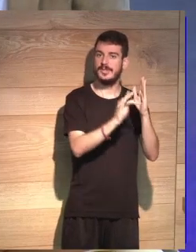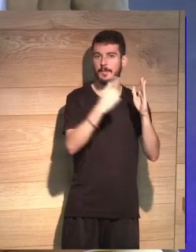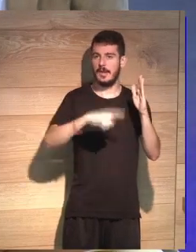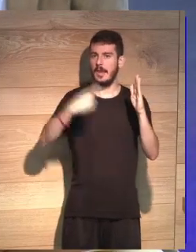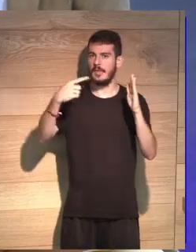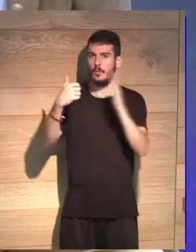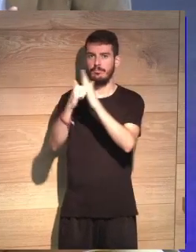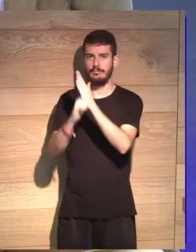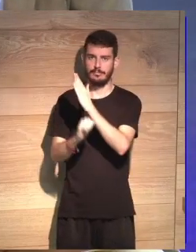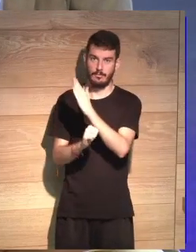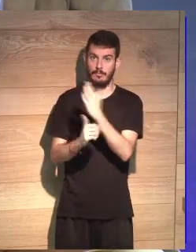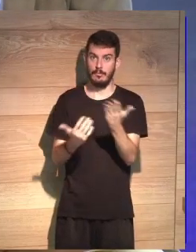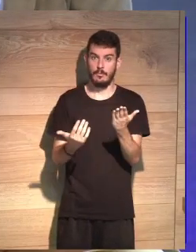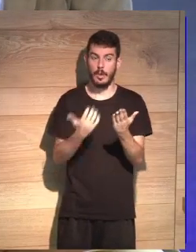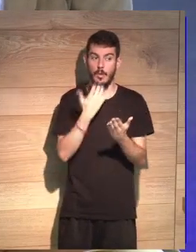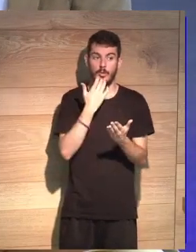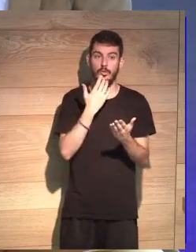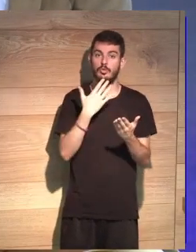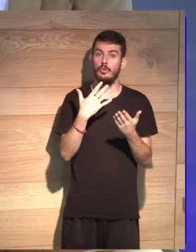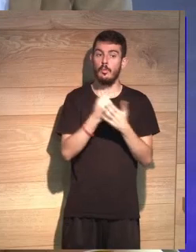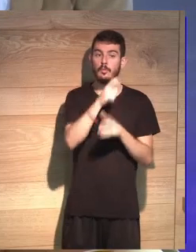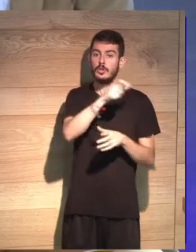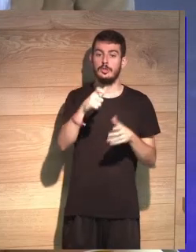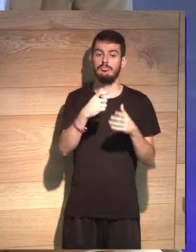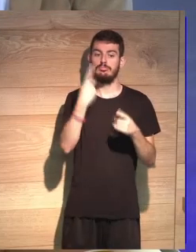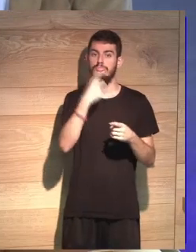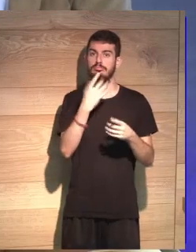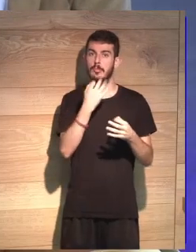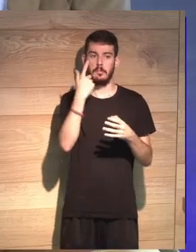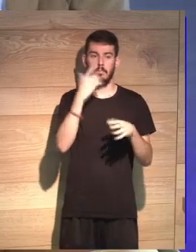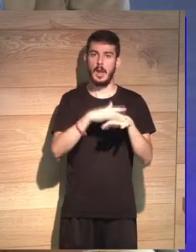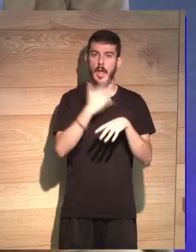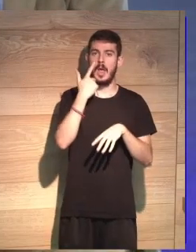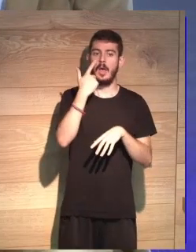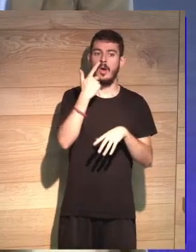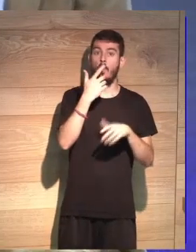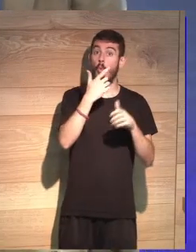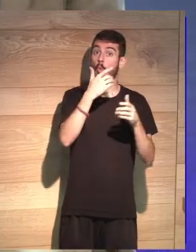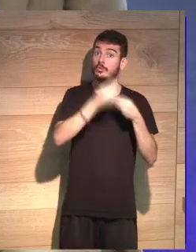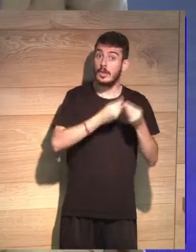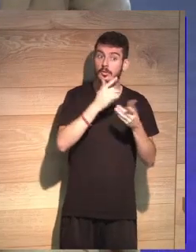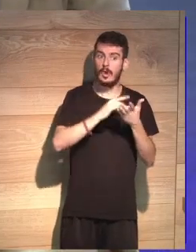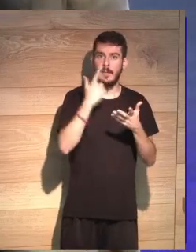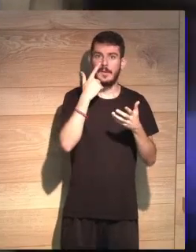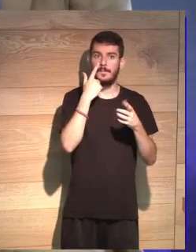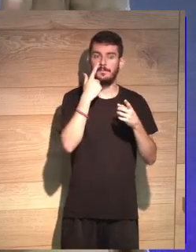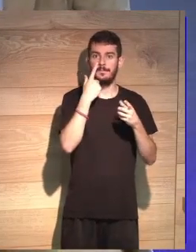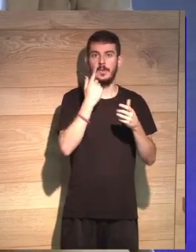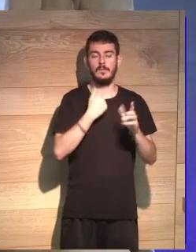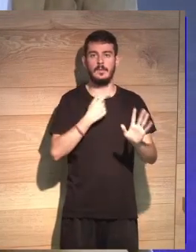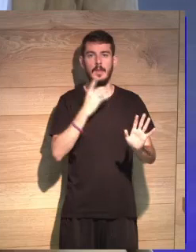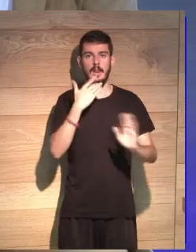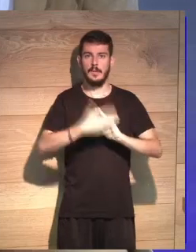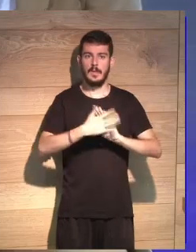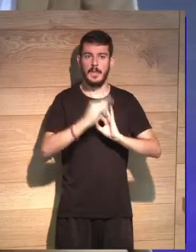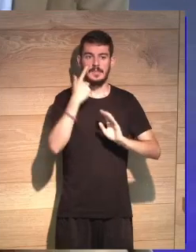certify which are the good aspects that there are to a game. I think this should be available for people to know when they